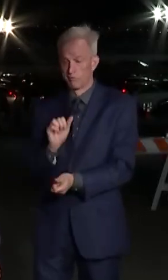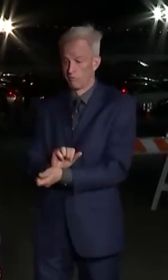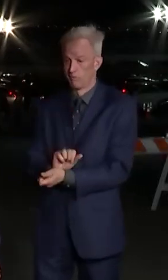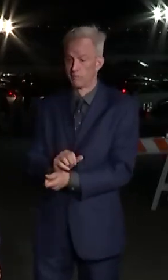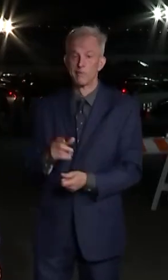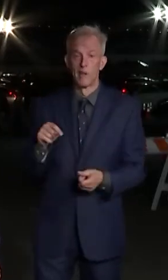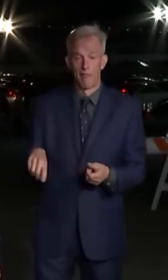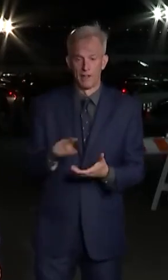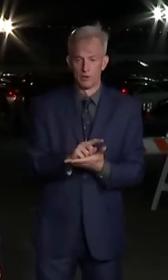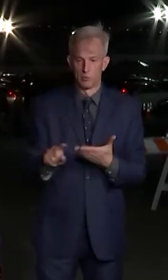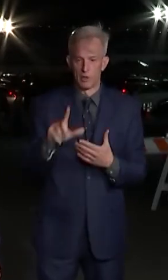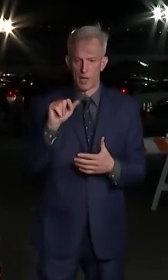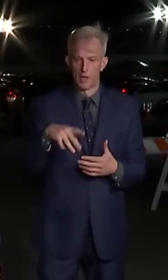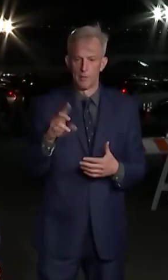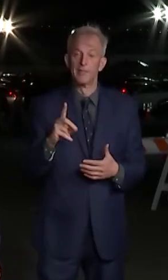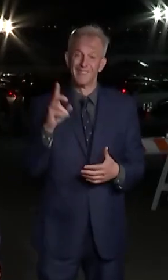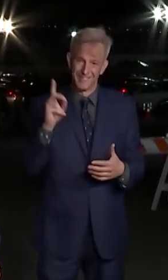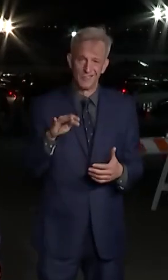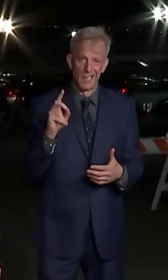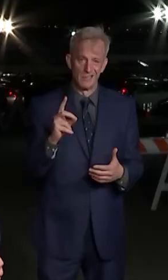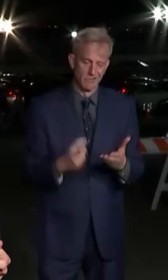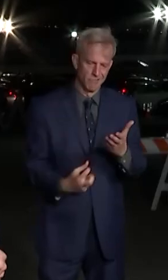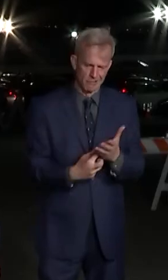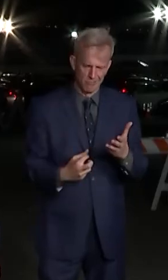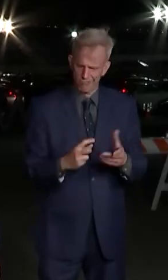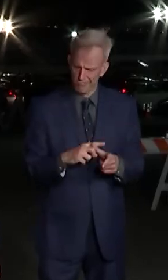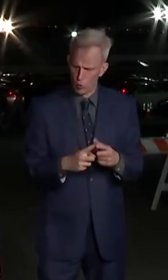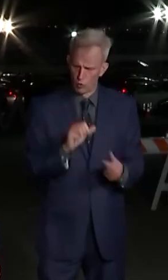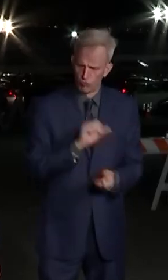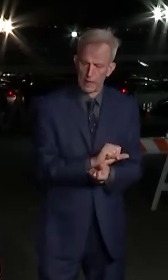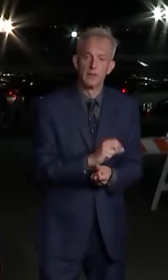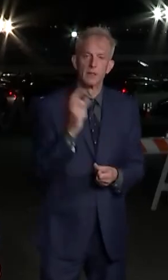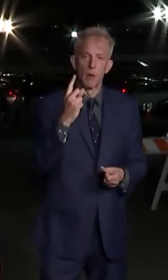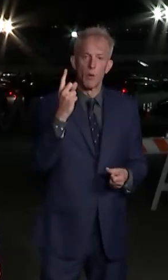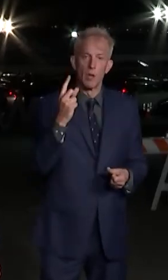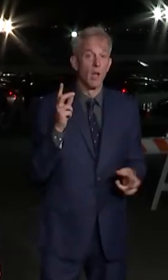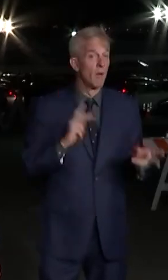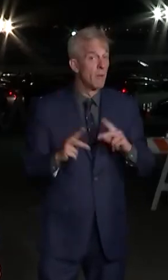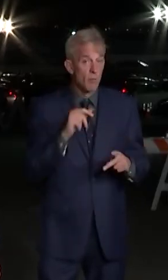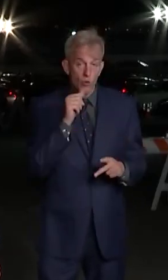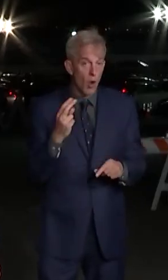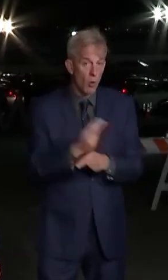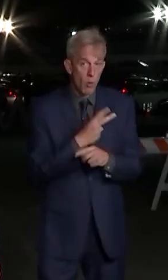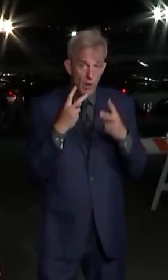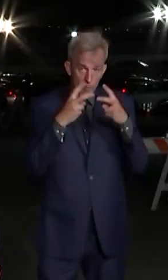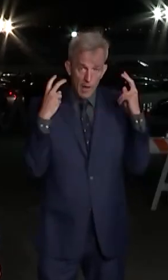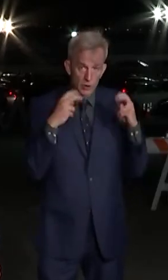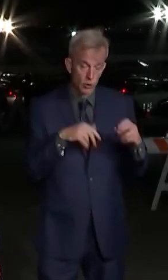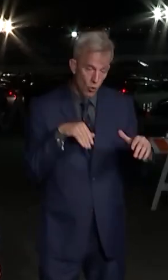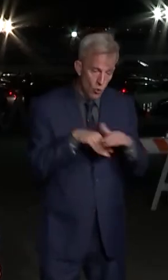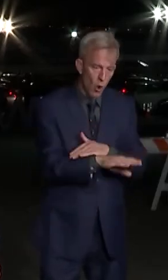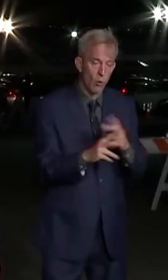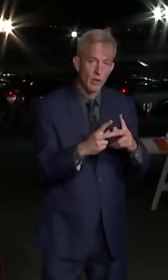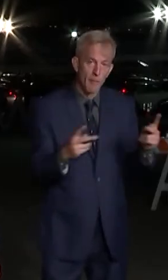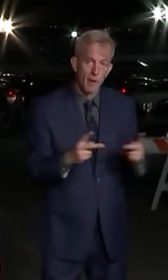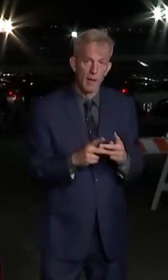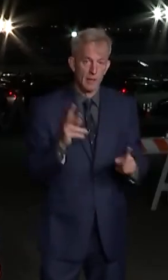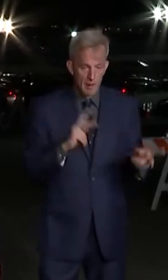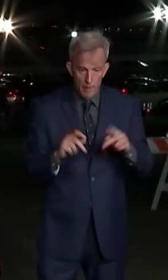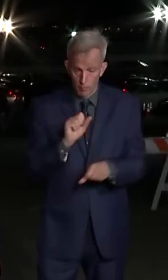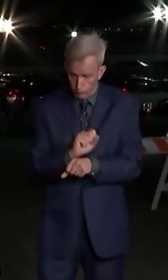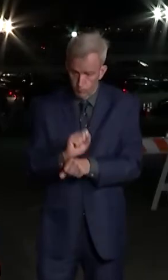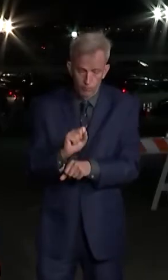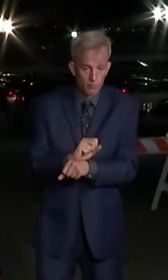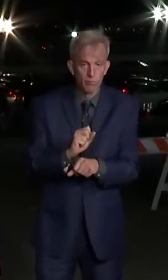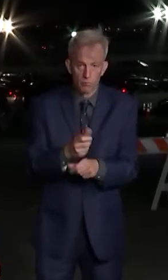I think, did either cite or arrest somebody. And we won't stand for that. People who are not wearing their masks, going into places where workers are working and abiding by